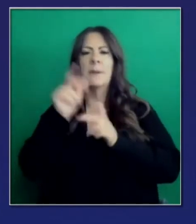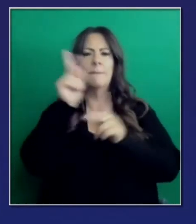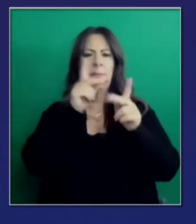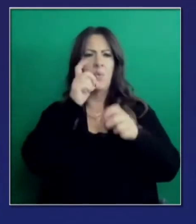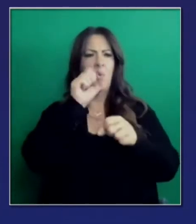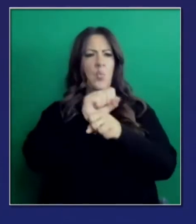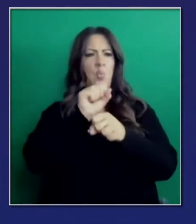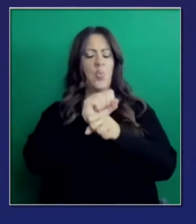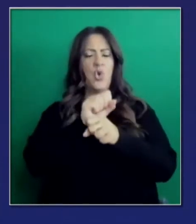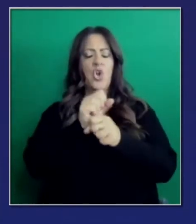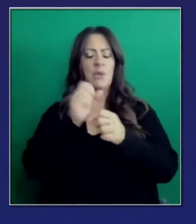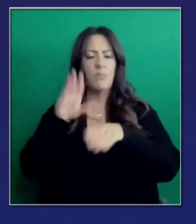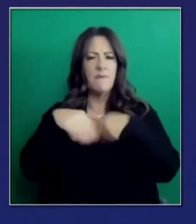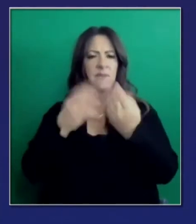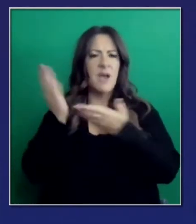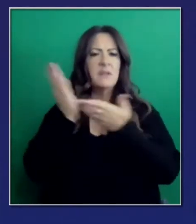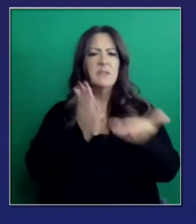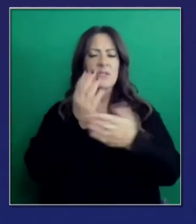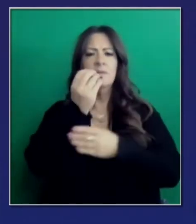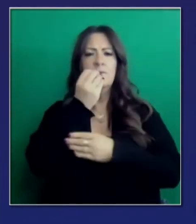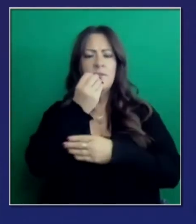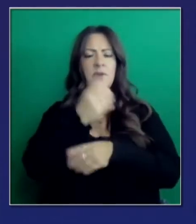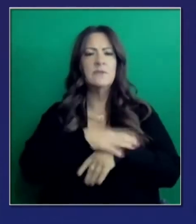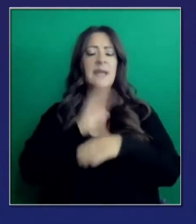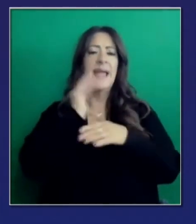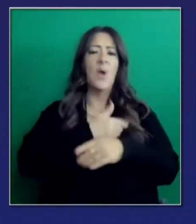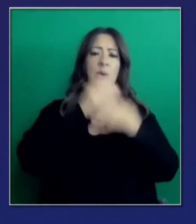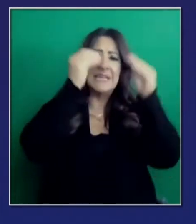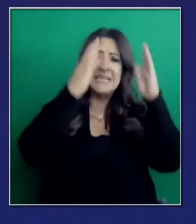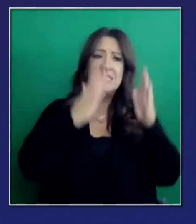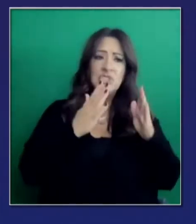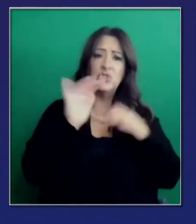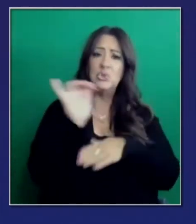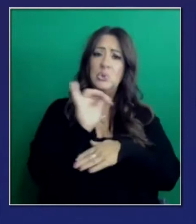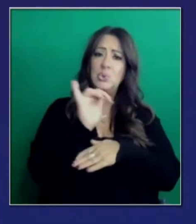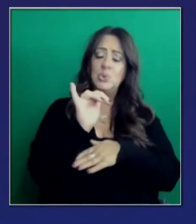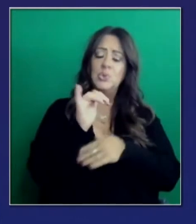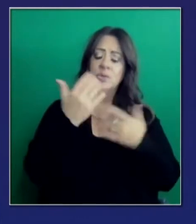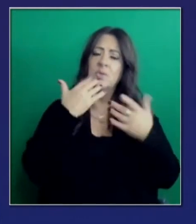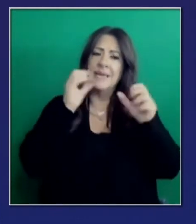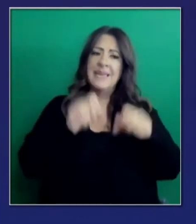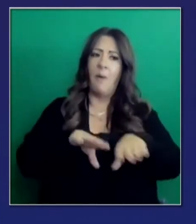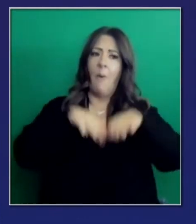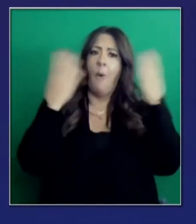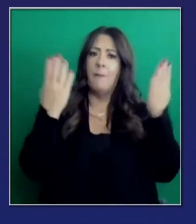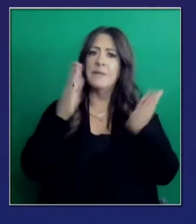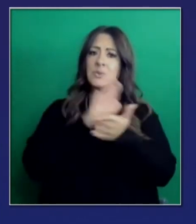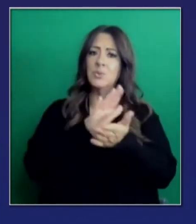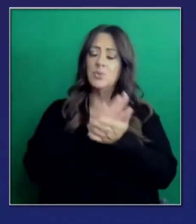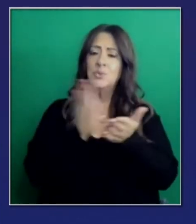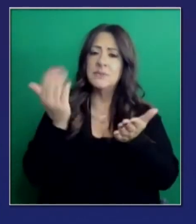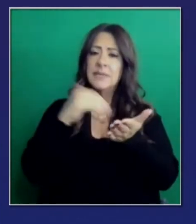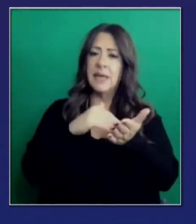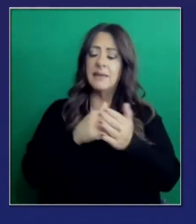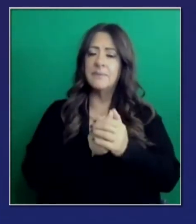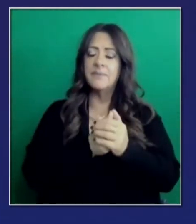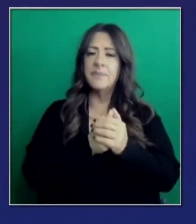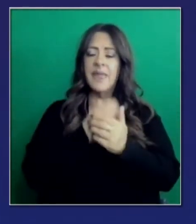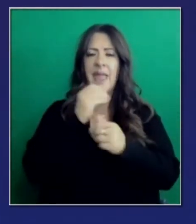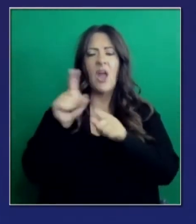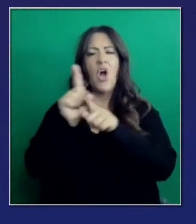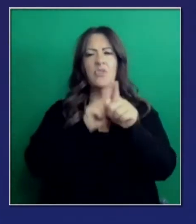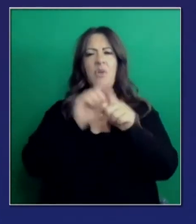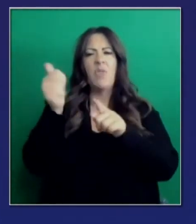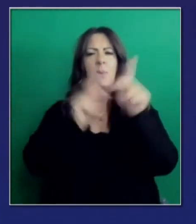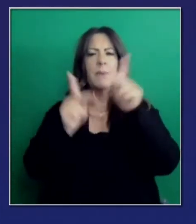delivery system, and our teachers in order to get our schools reopened, as well as our support staff that's so foundational and critical